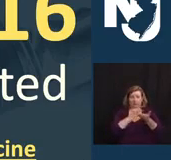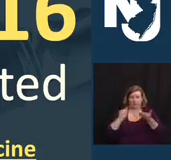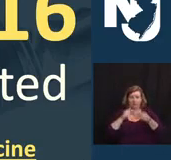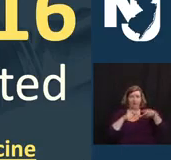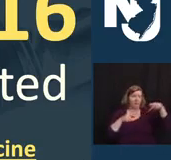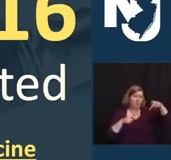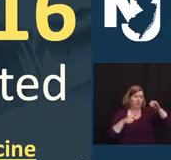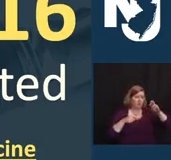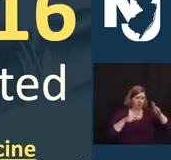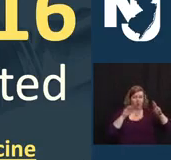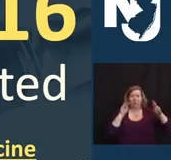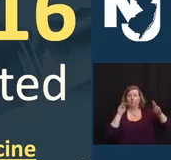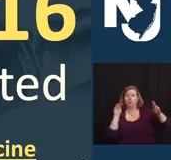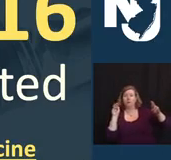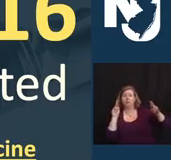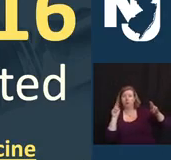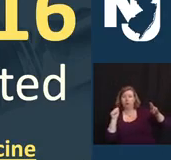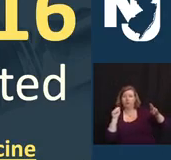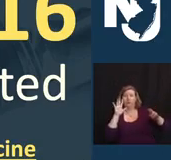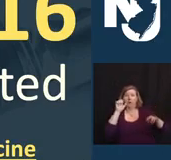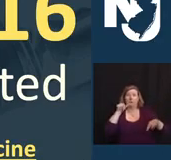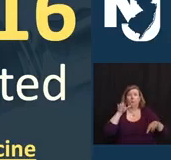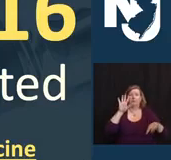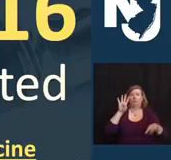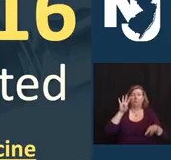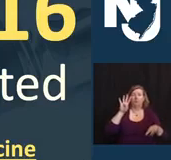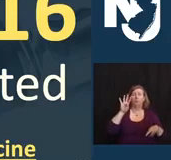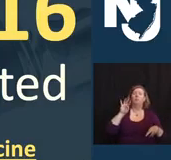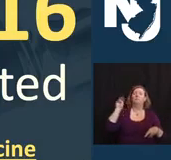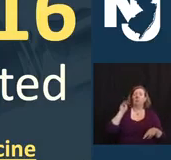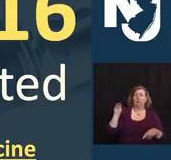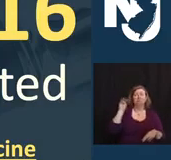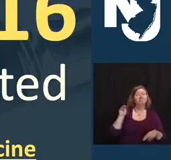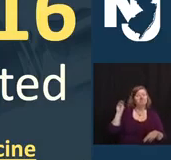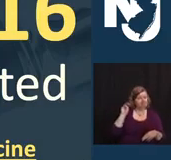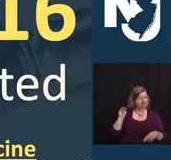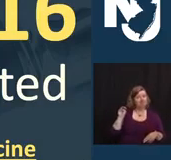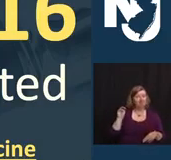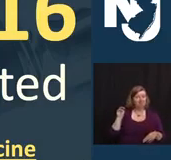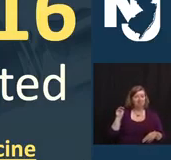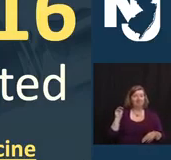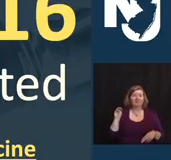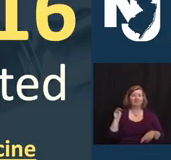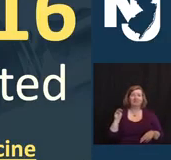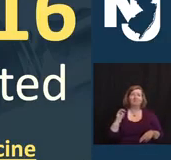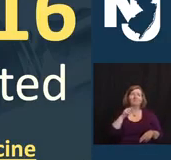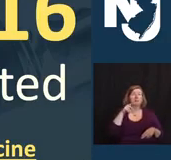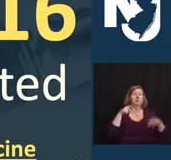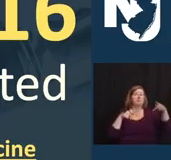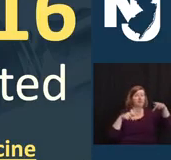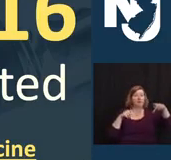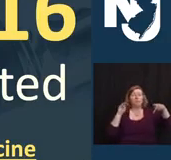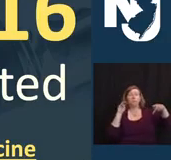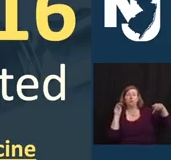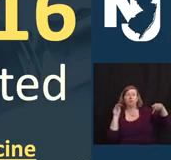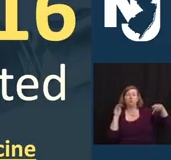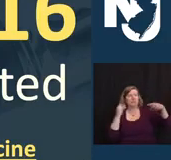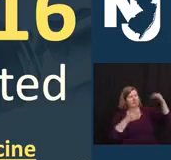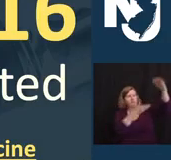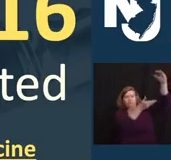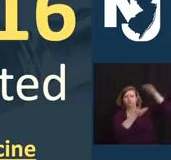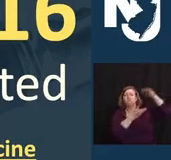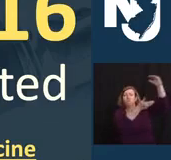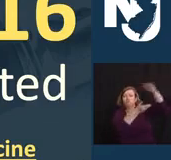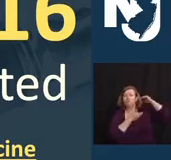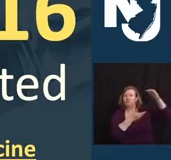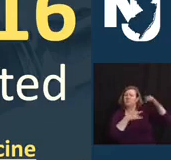is just under 5.4 million, and the stability of their supply and distribution is why we remain confident of our ability to